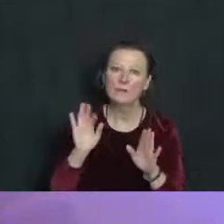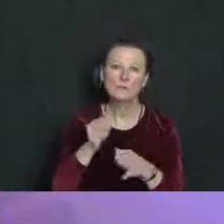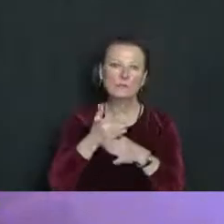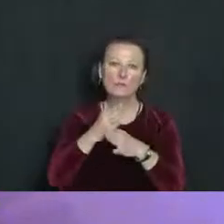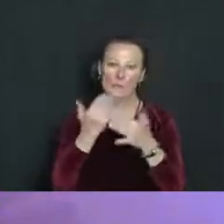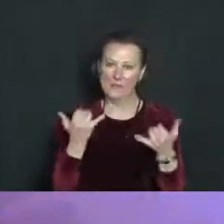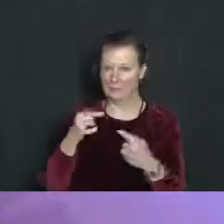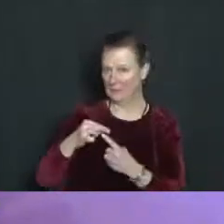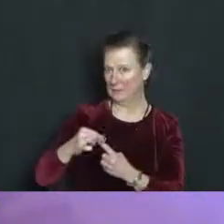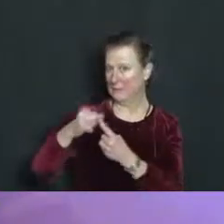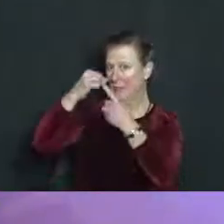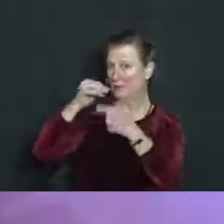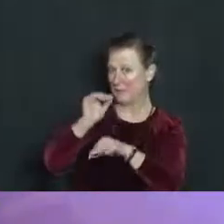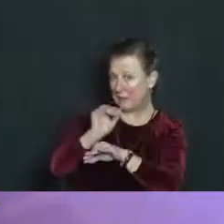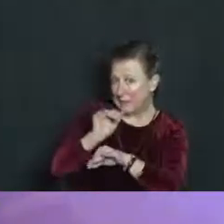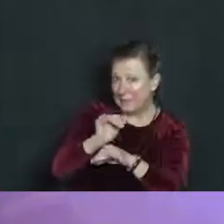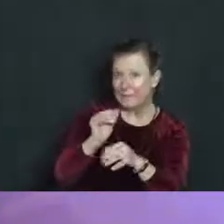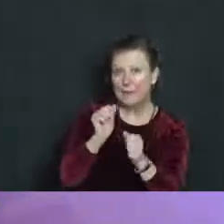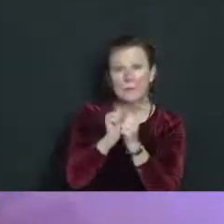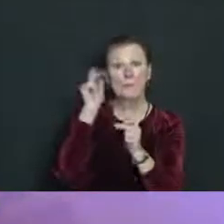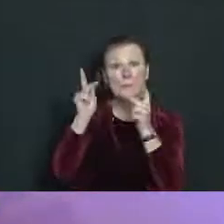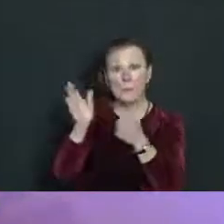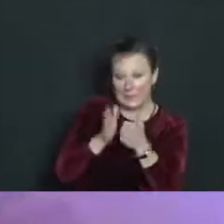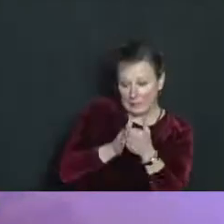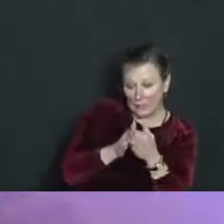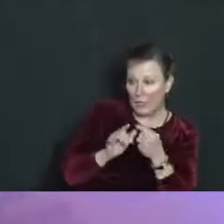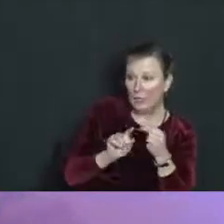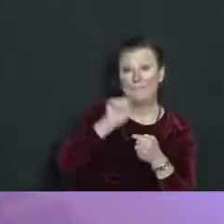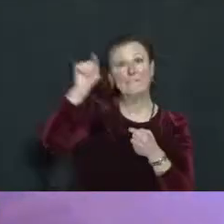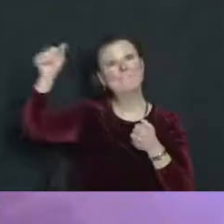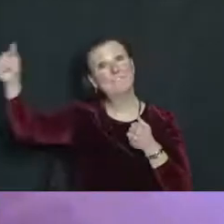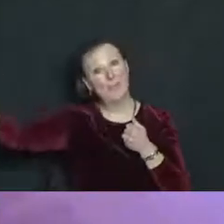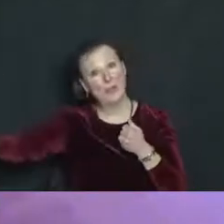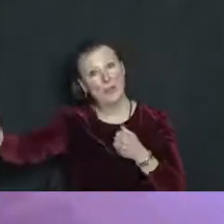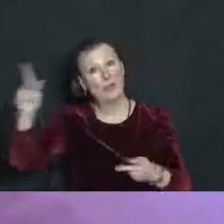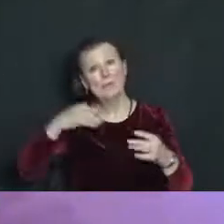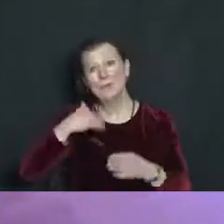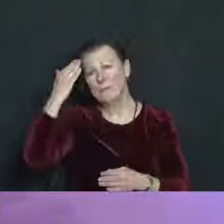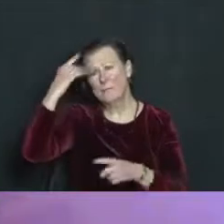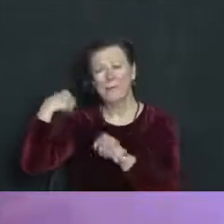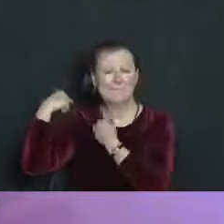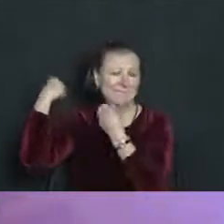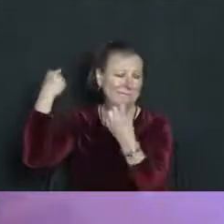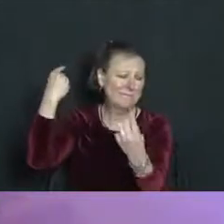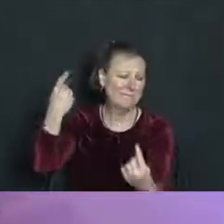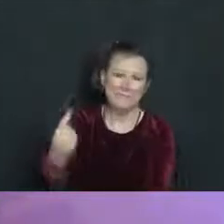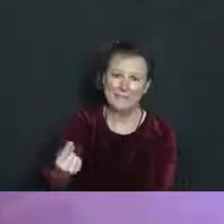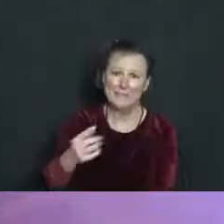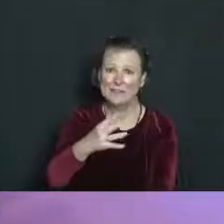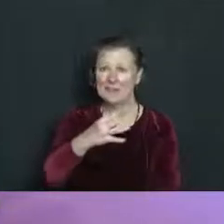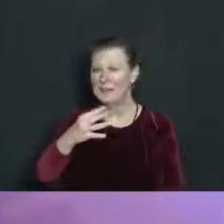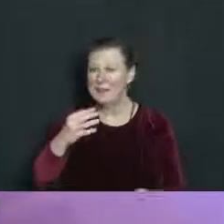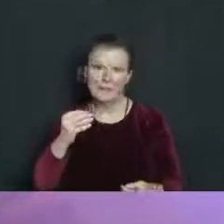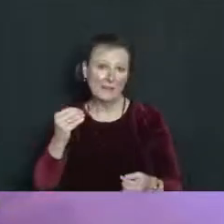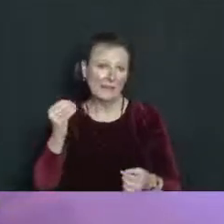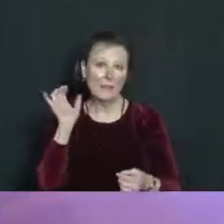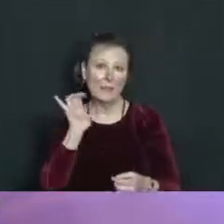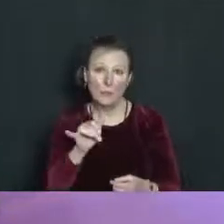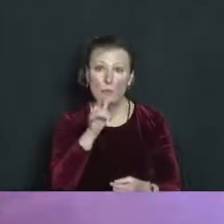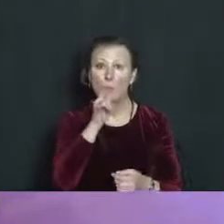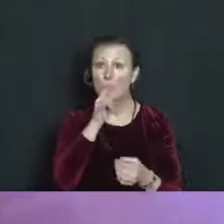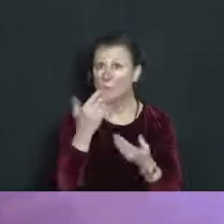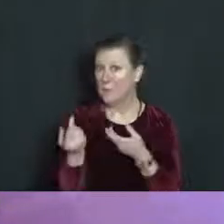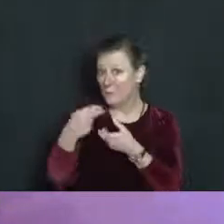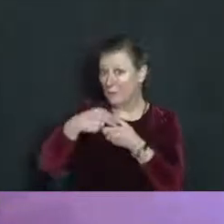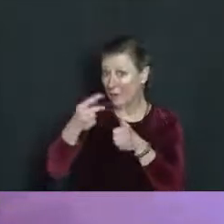special evening with people near and far, people we've known forever, and those who may be joining us